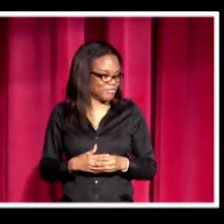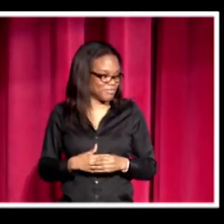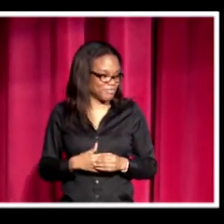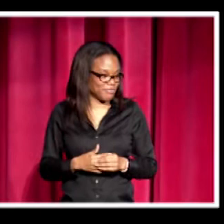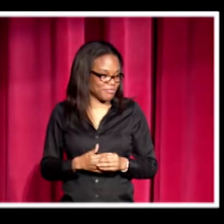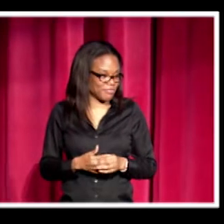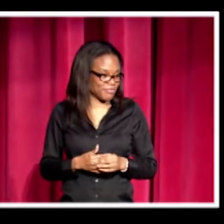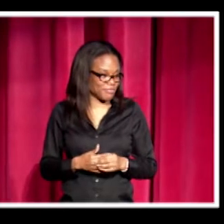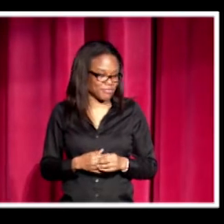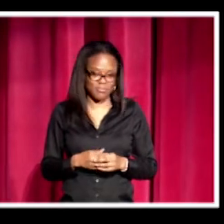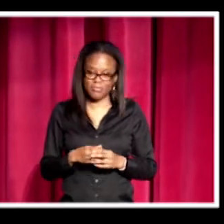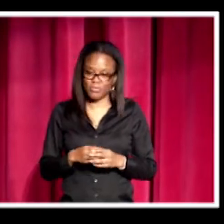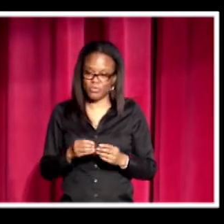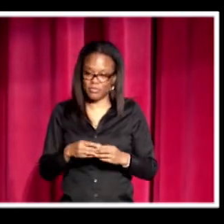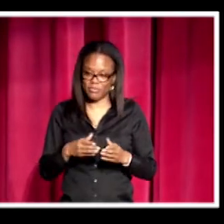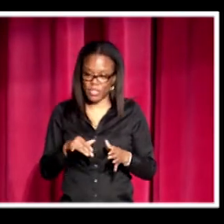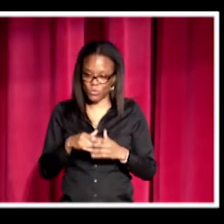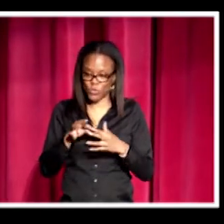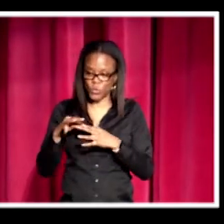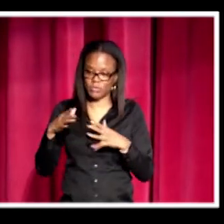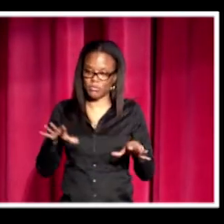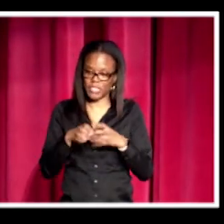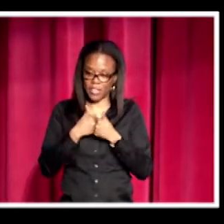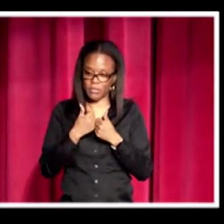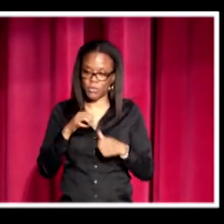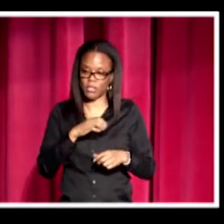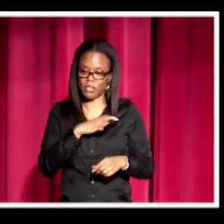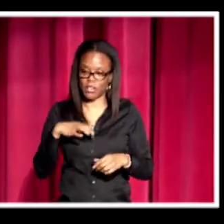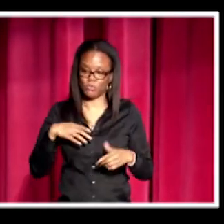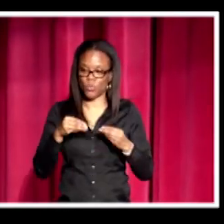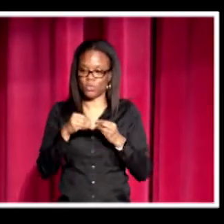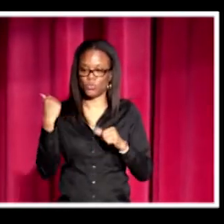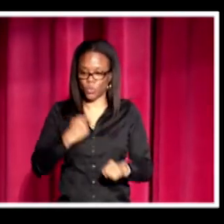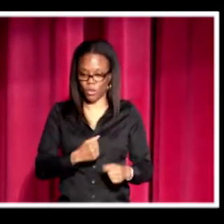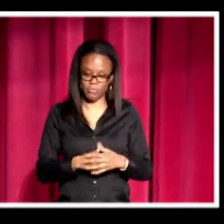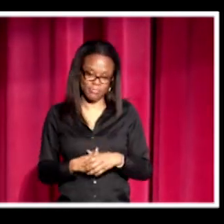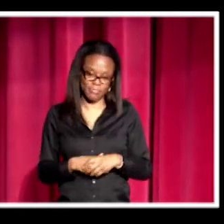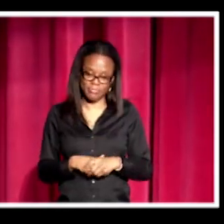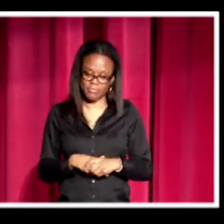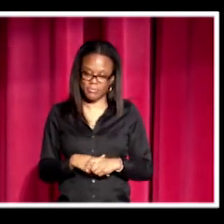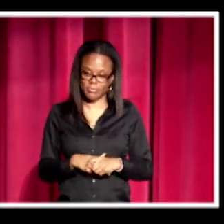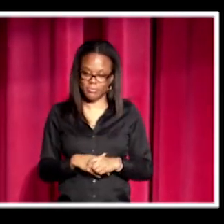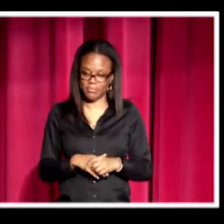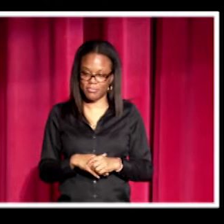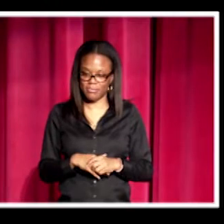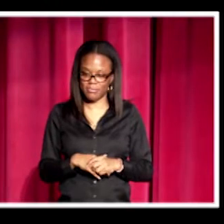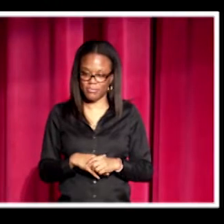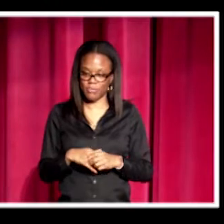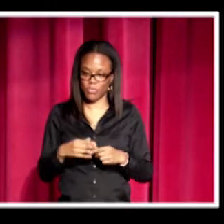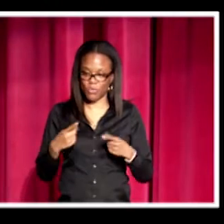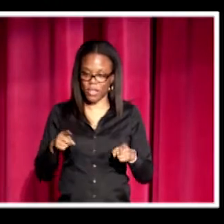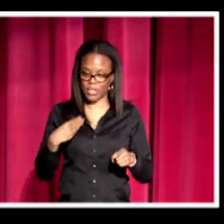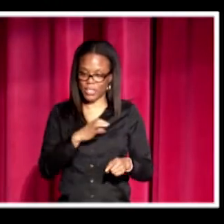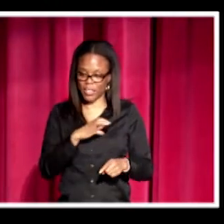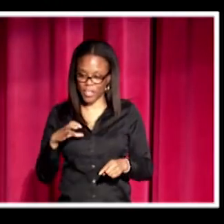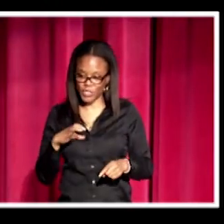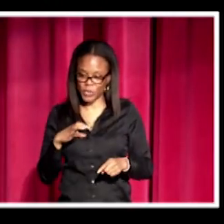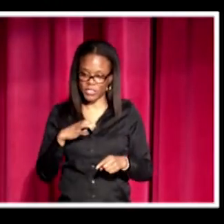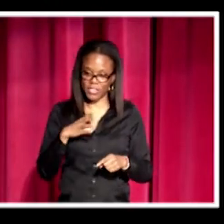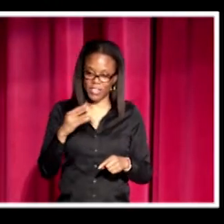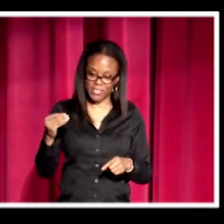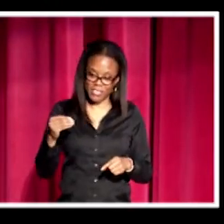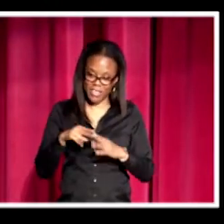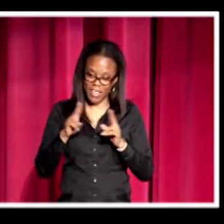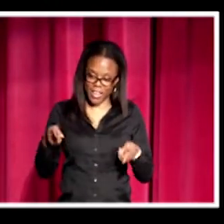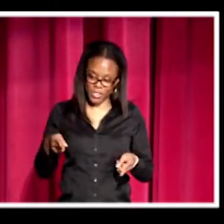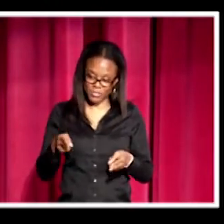And in a way, these unique challenges make us stronger too. So when the Congress and White House have tested our values, which they